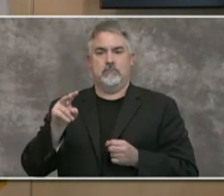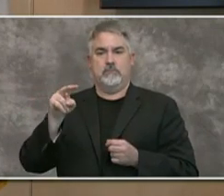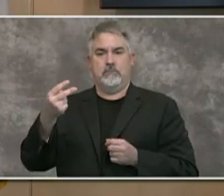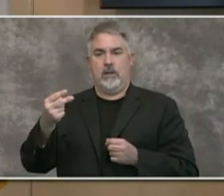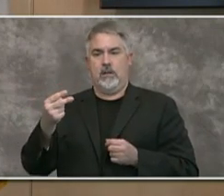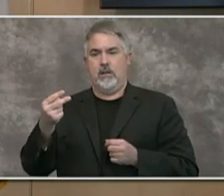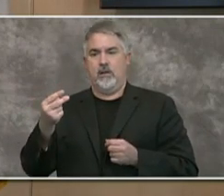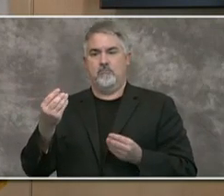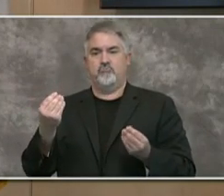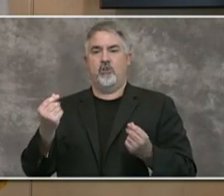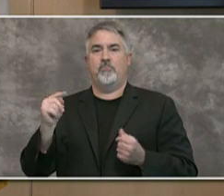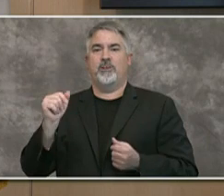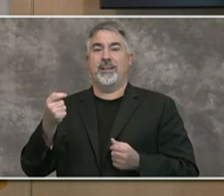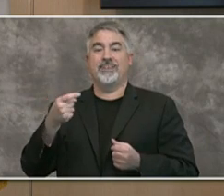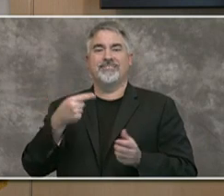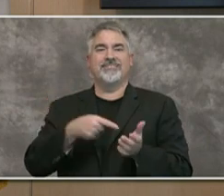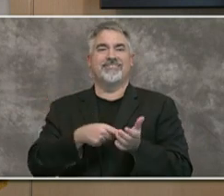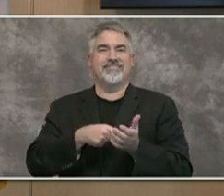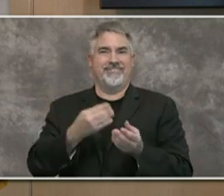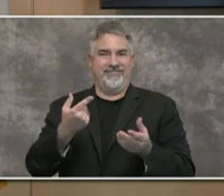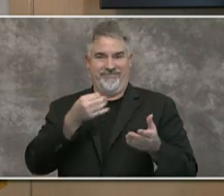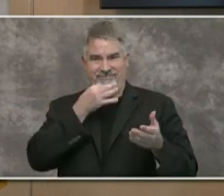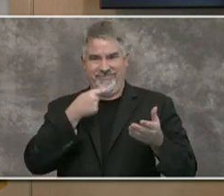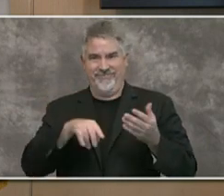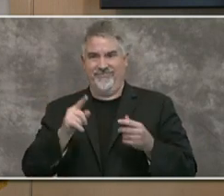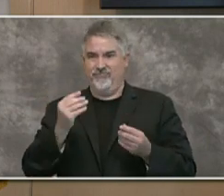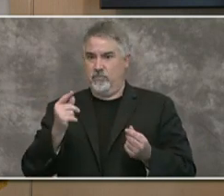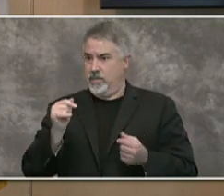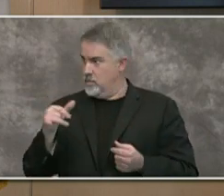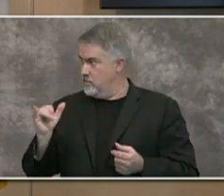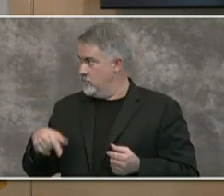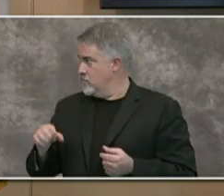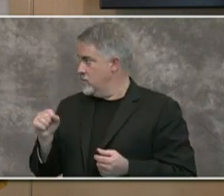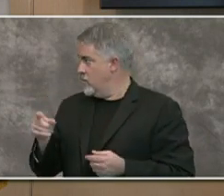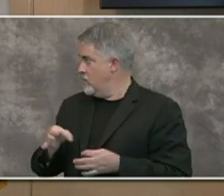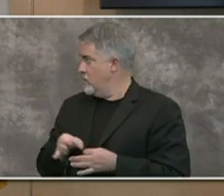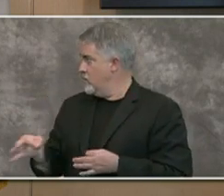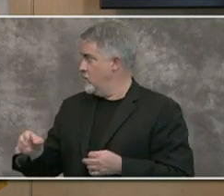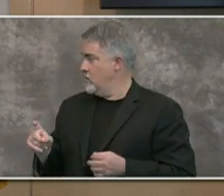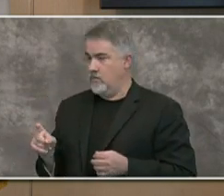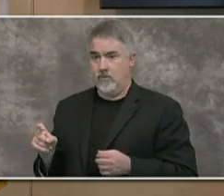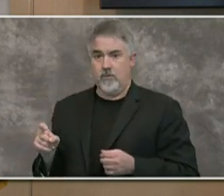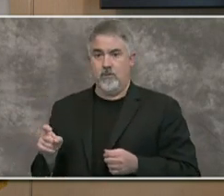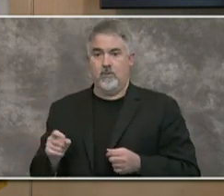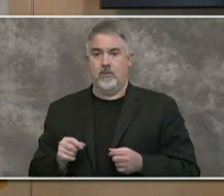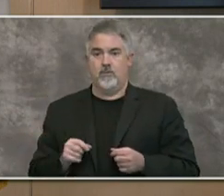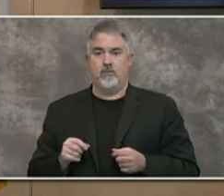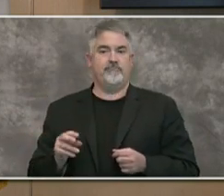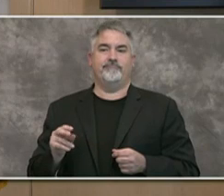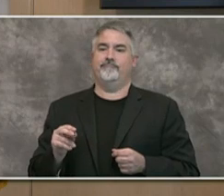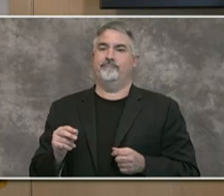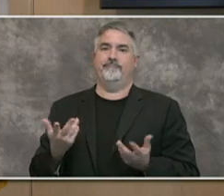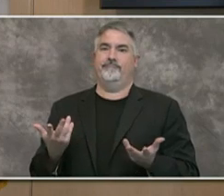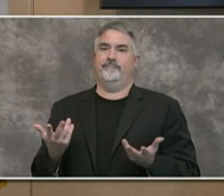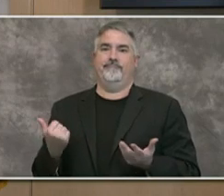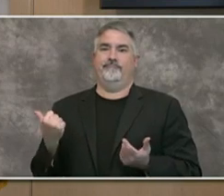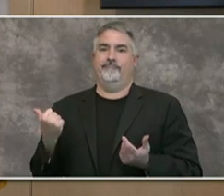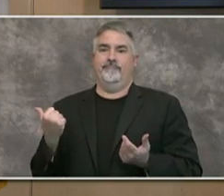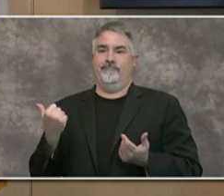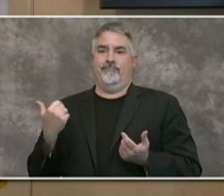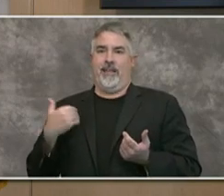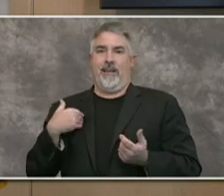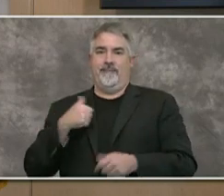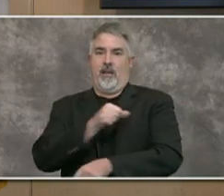San Diego County Board of Supervisors do the same? We don't believe we have the authority to do that. The tax